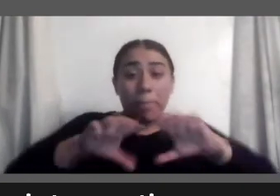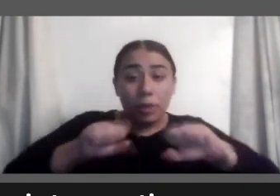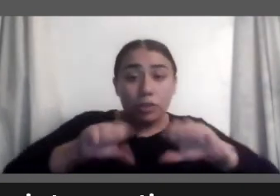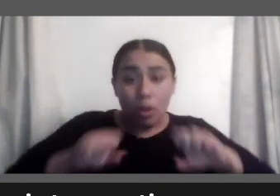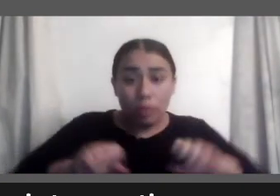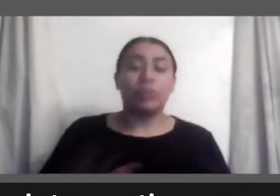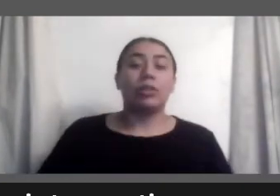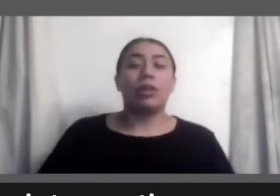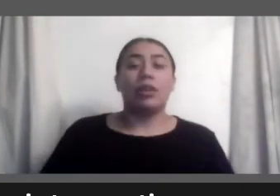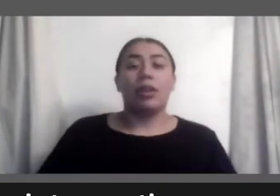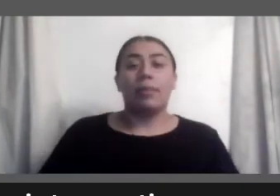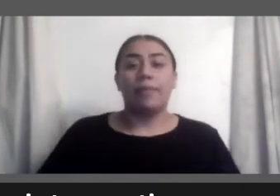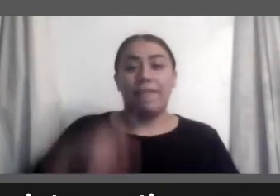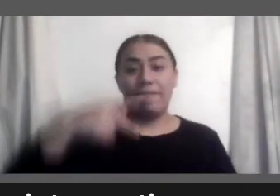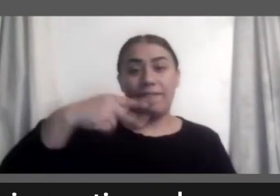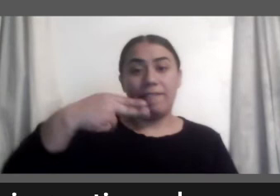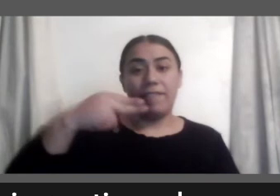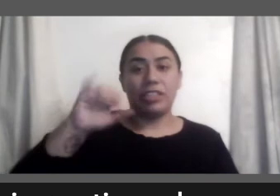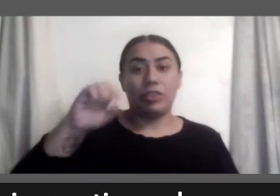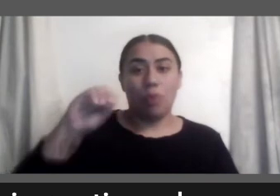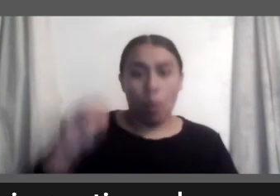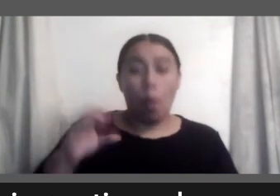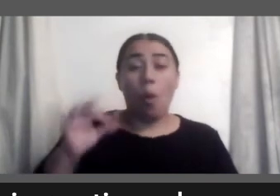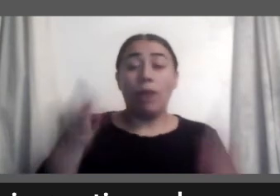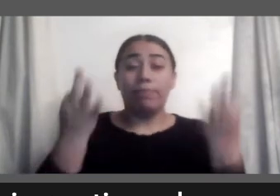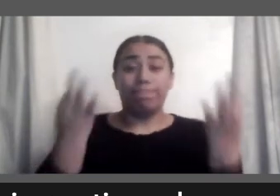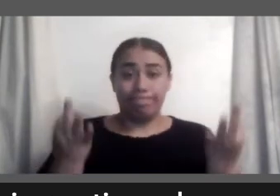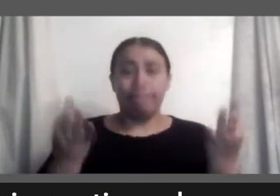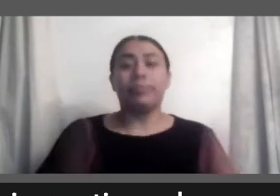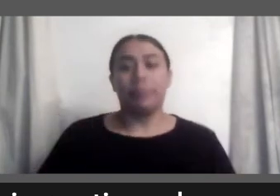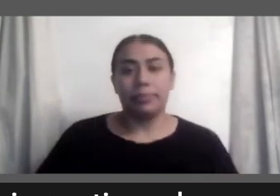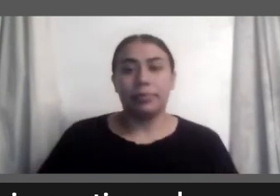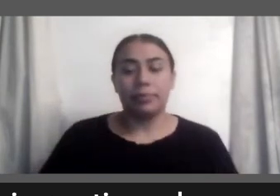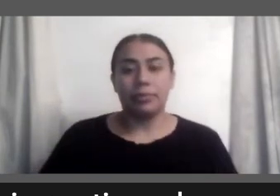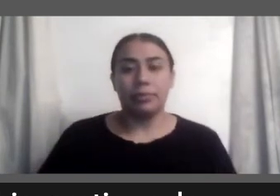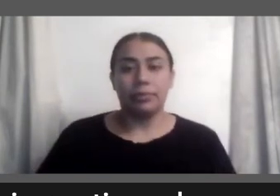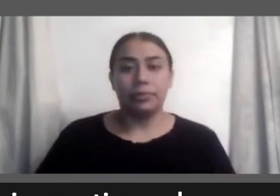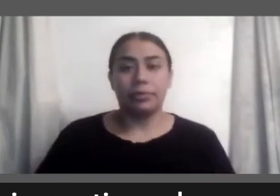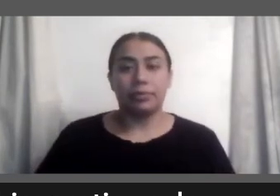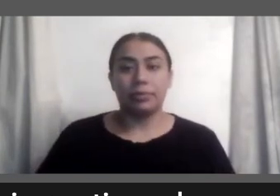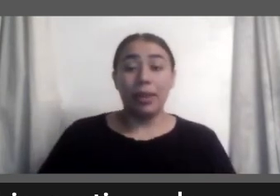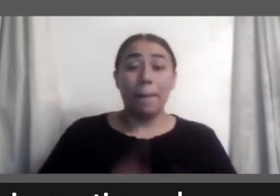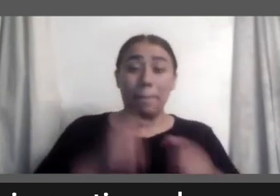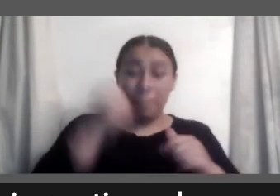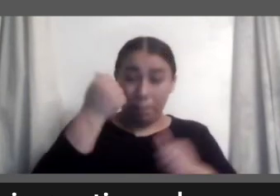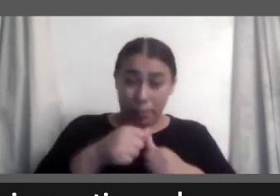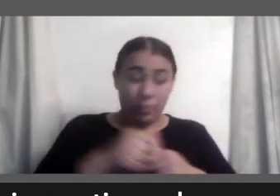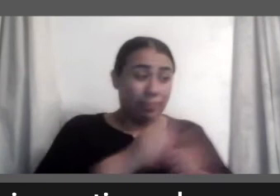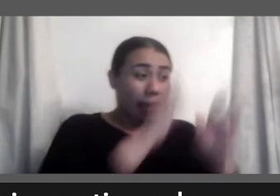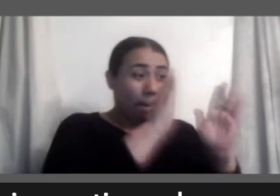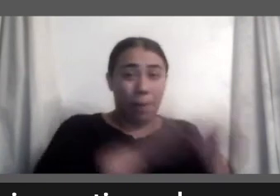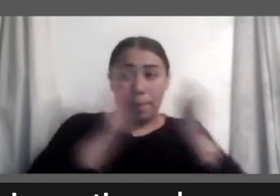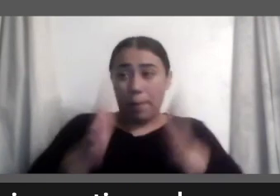advantage of non-pharmaceutical interventions. The most common are massage therapy, chiropractic, physiotherapy,